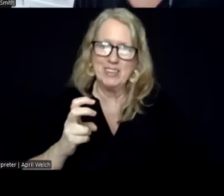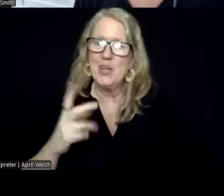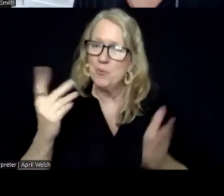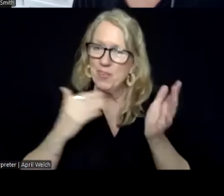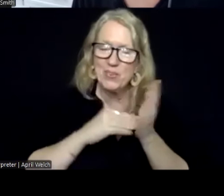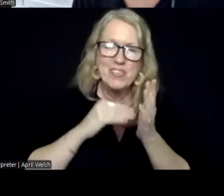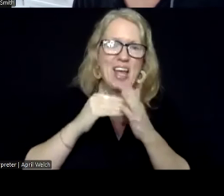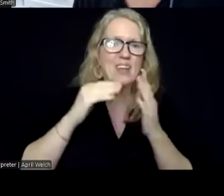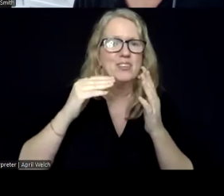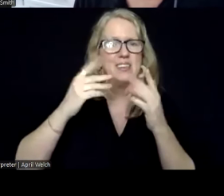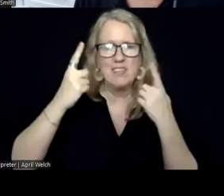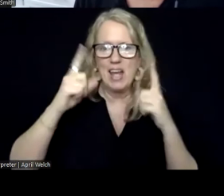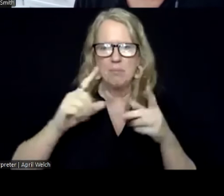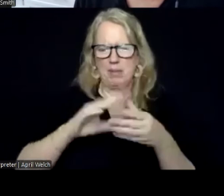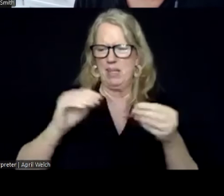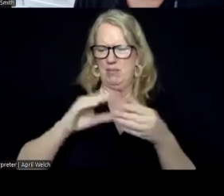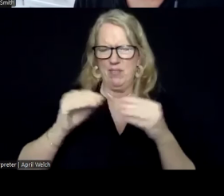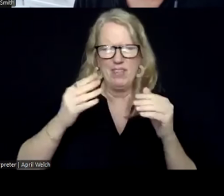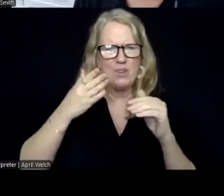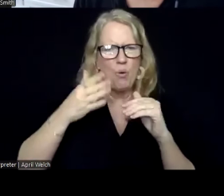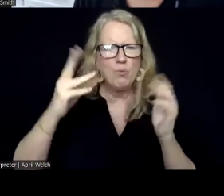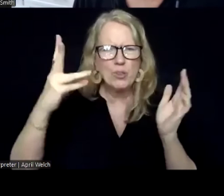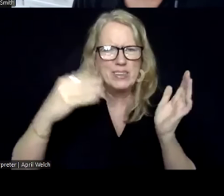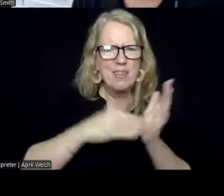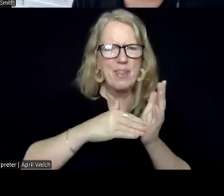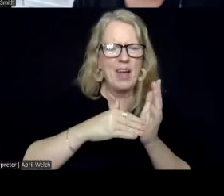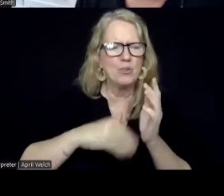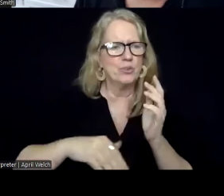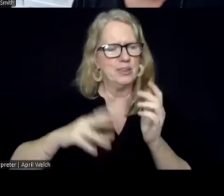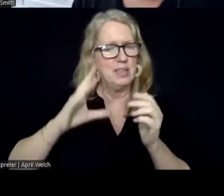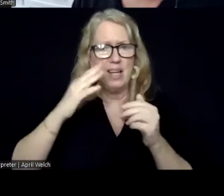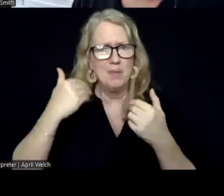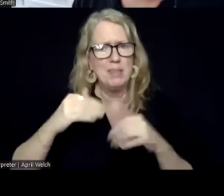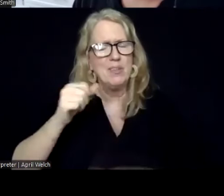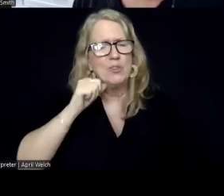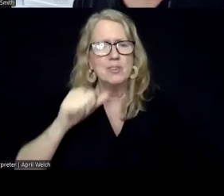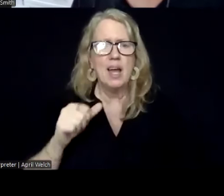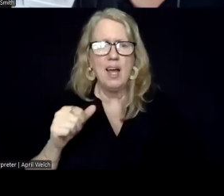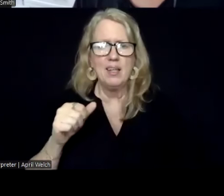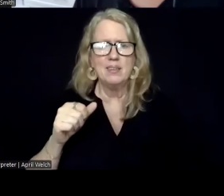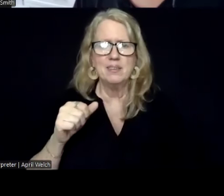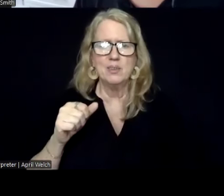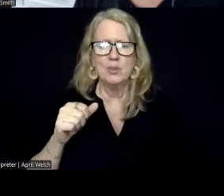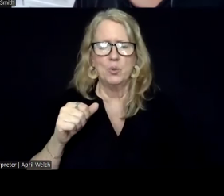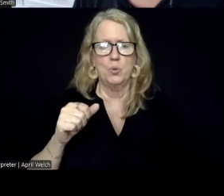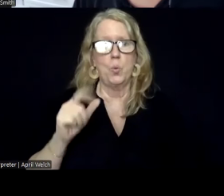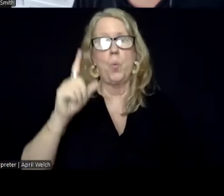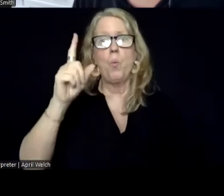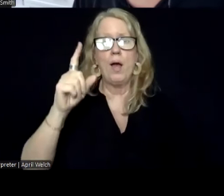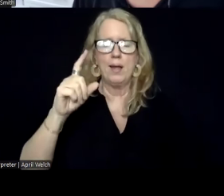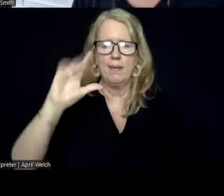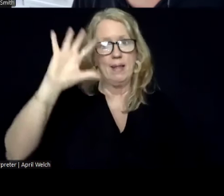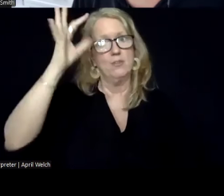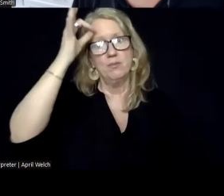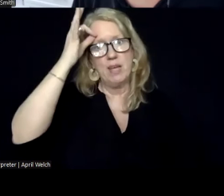PSAPs that has been mentioned, I think over 6,000 individual PSAPs, and there's not one overarching federal authority that